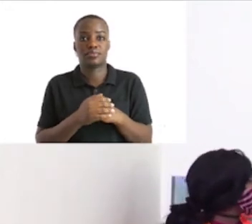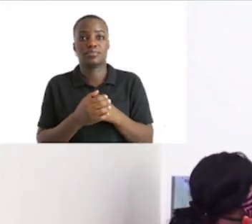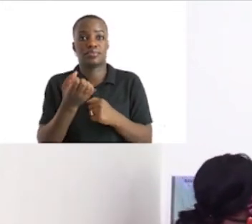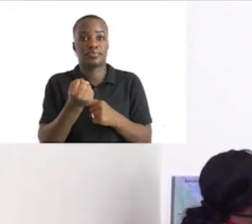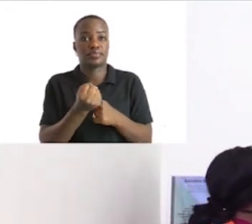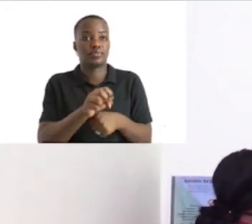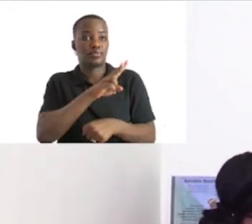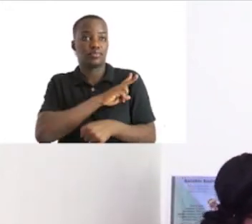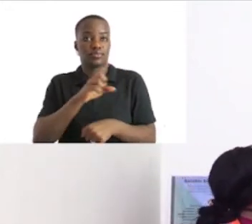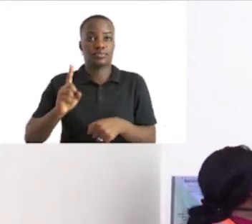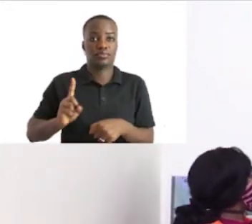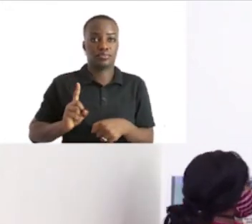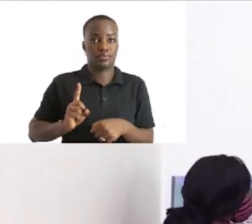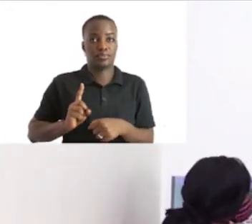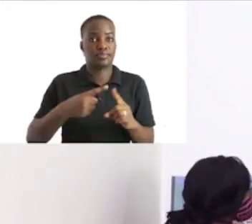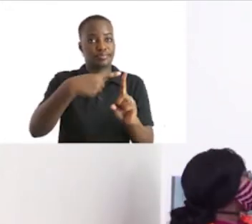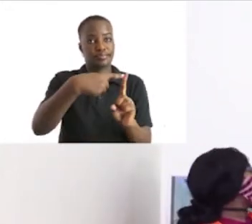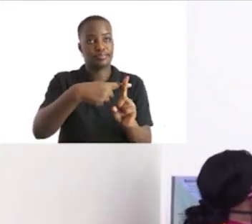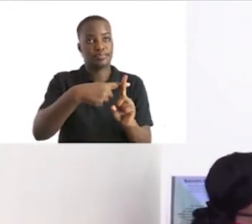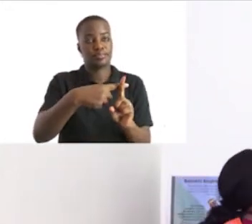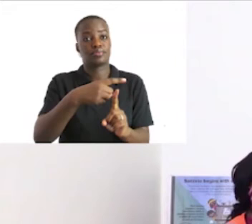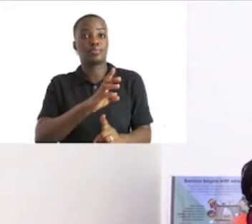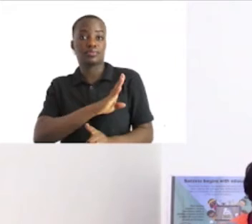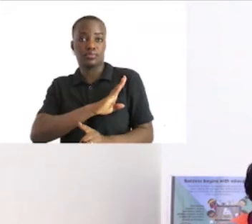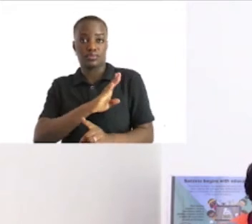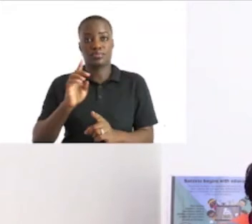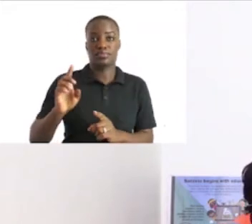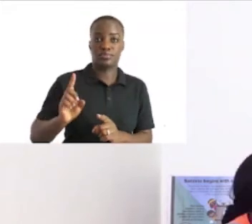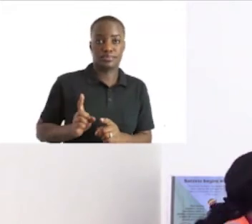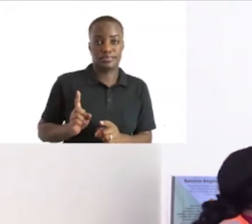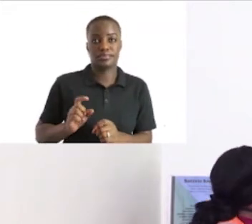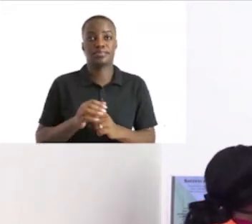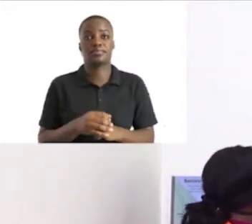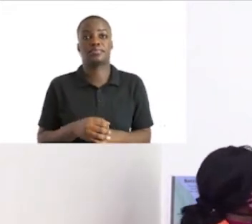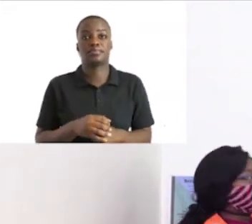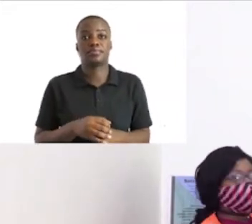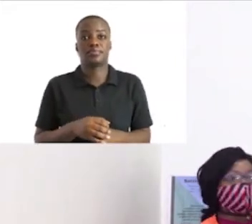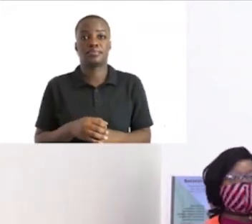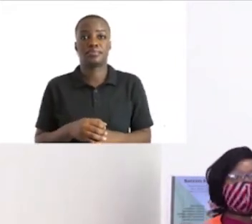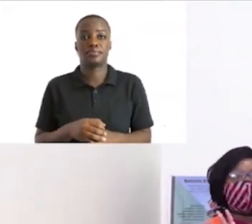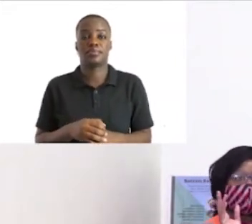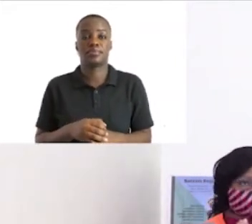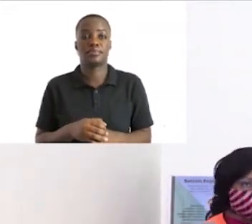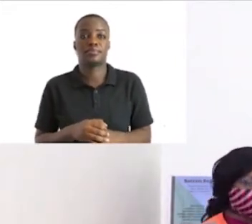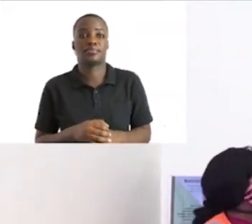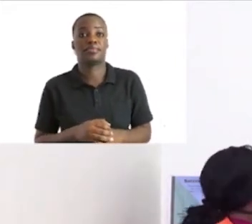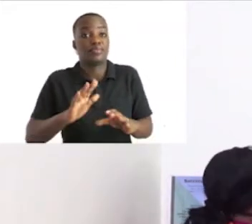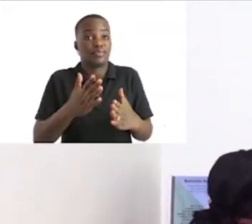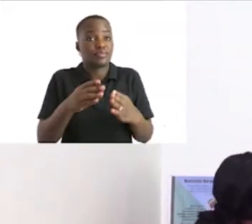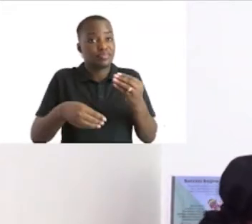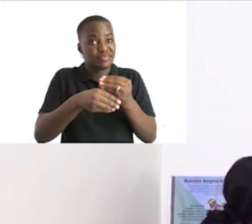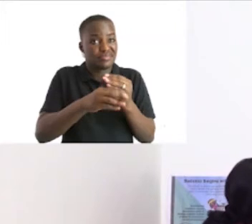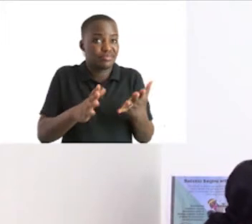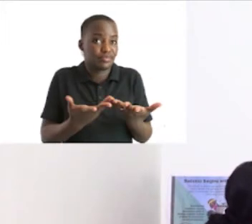have 21 plus 41. And this is how we add.